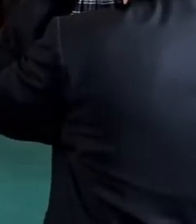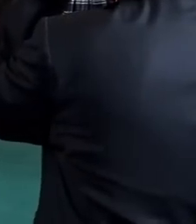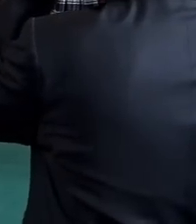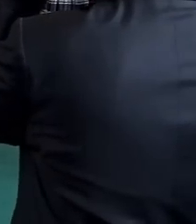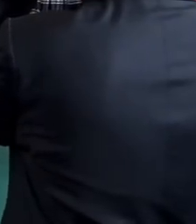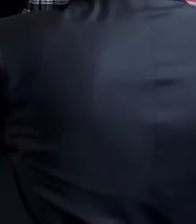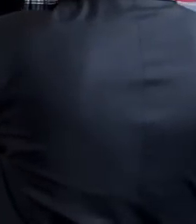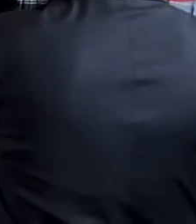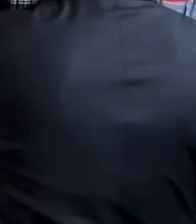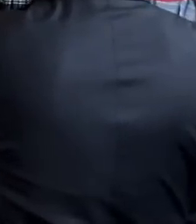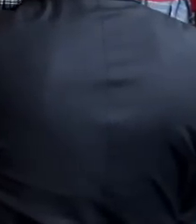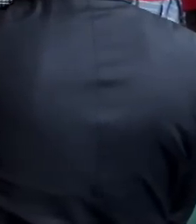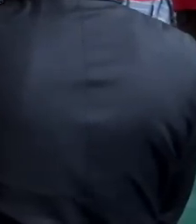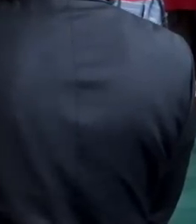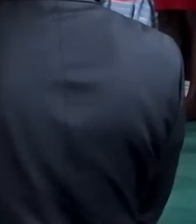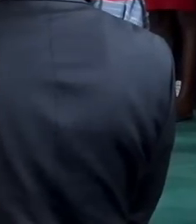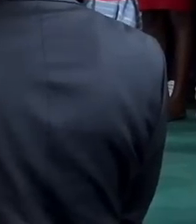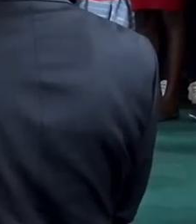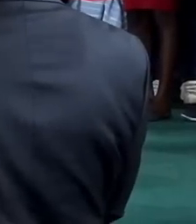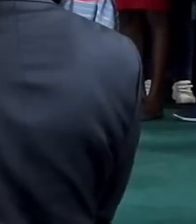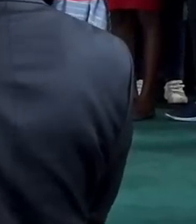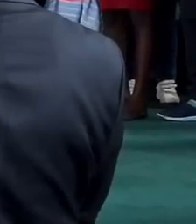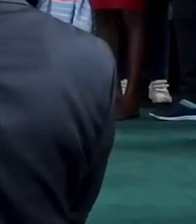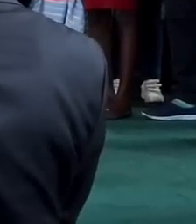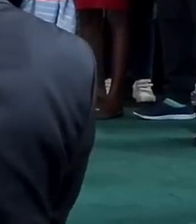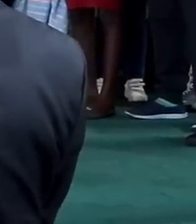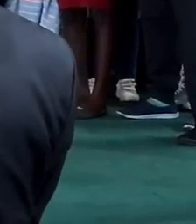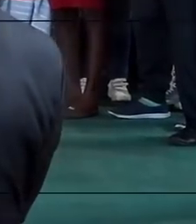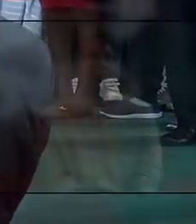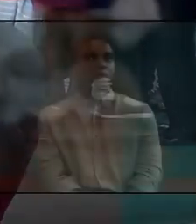I'm coming